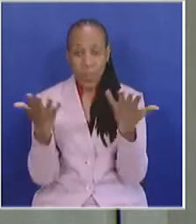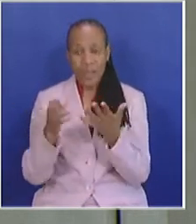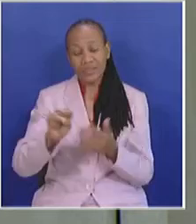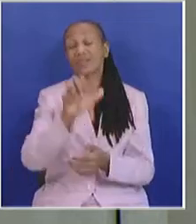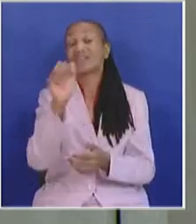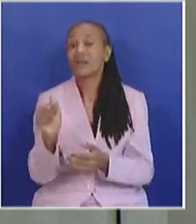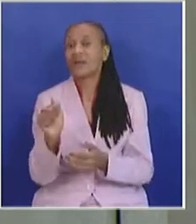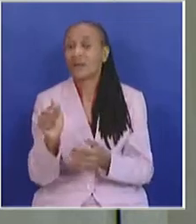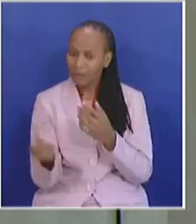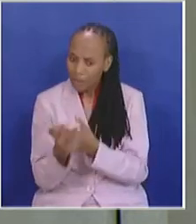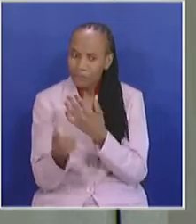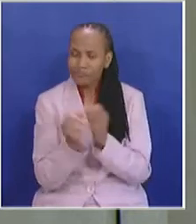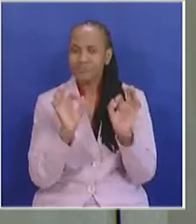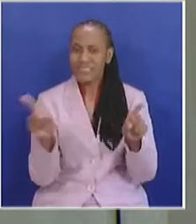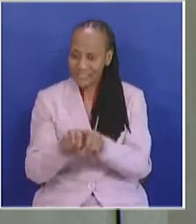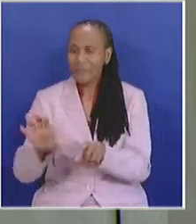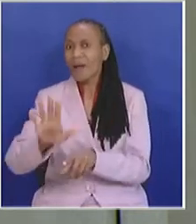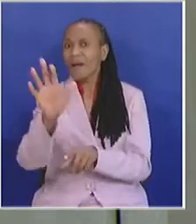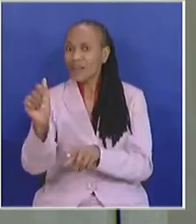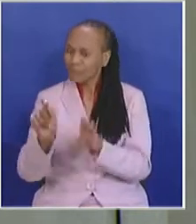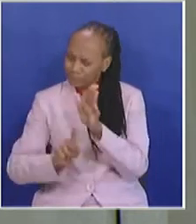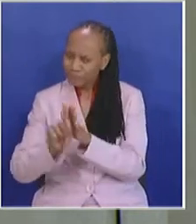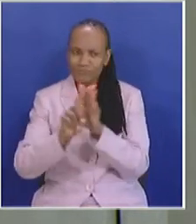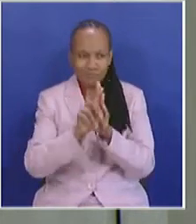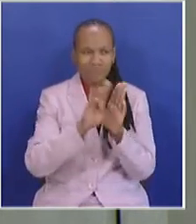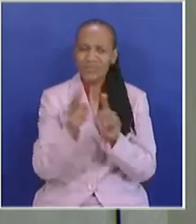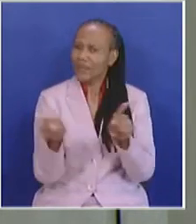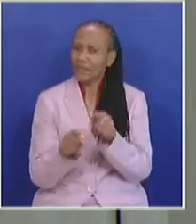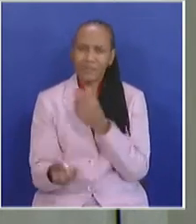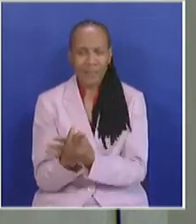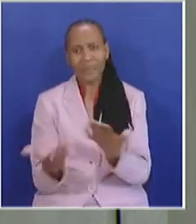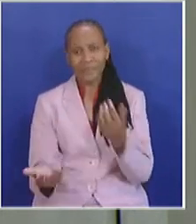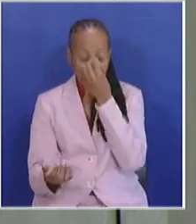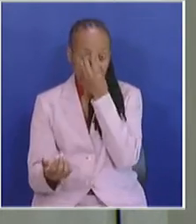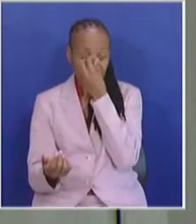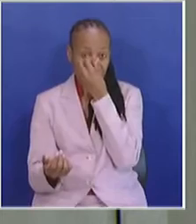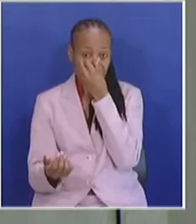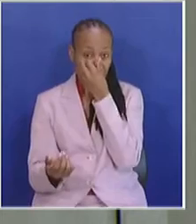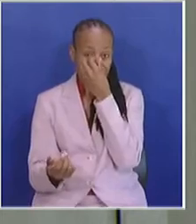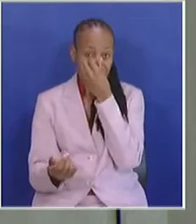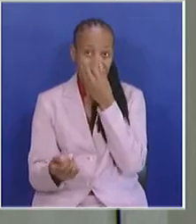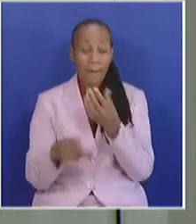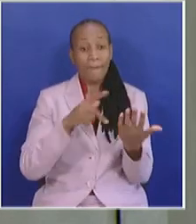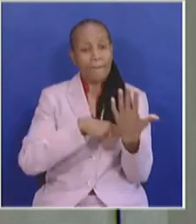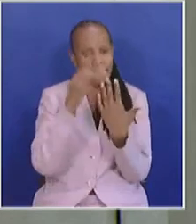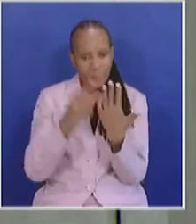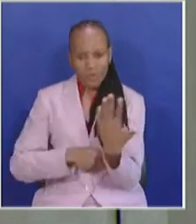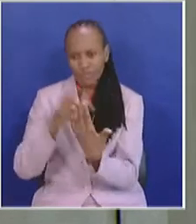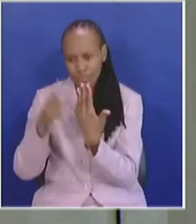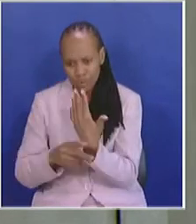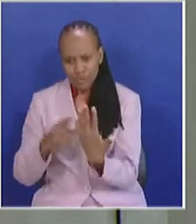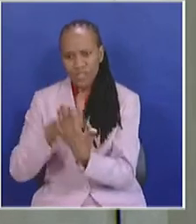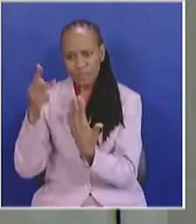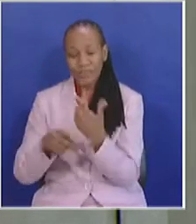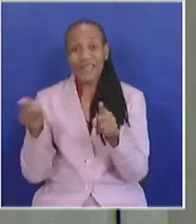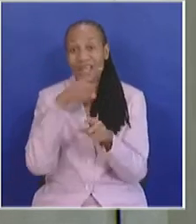history and on the continent of Africa. Through the 18 strategic integrated projects, which we refer to as